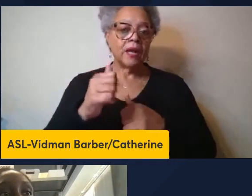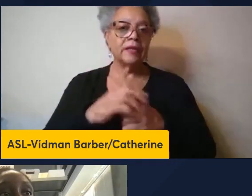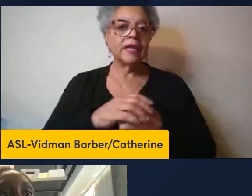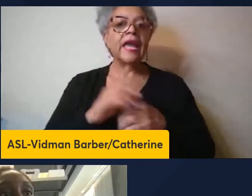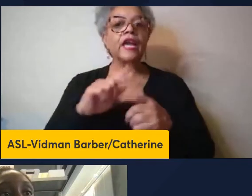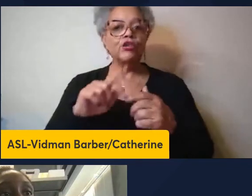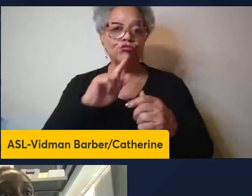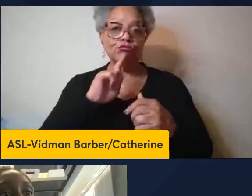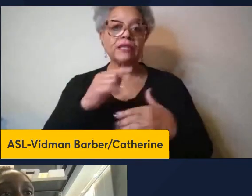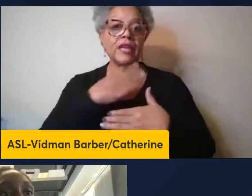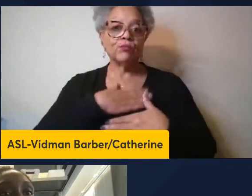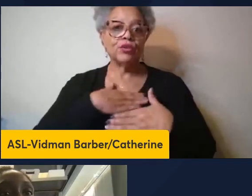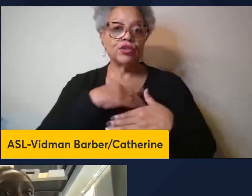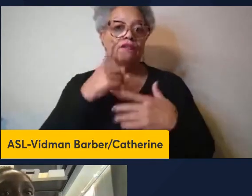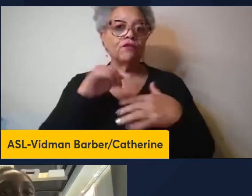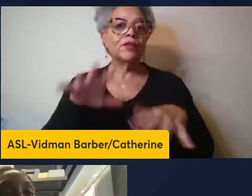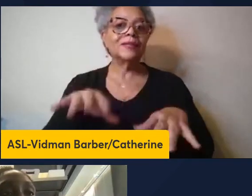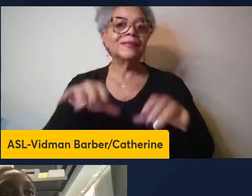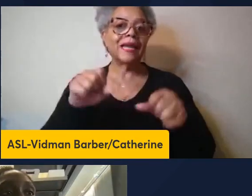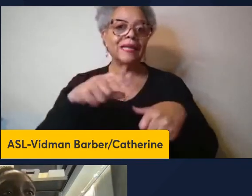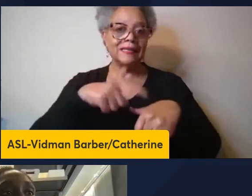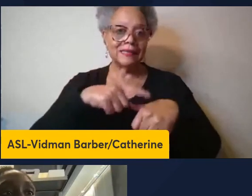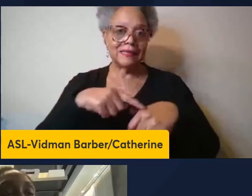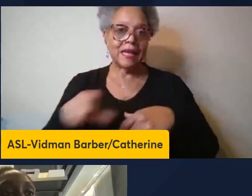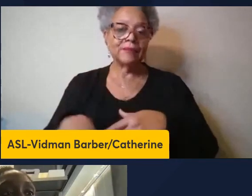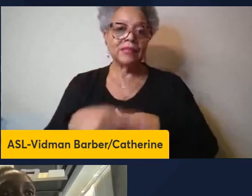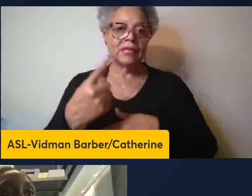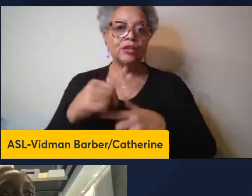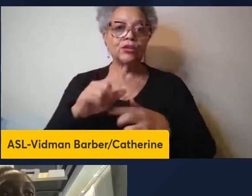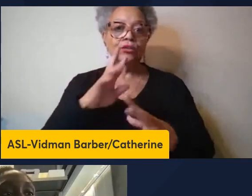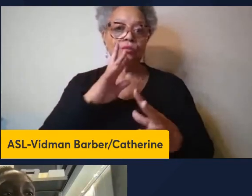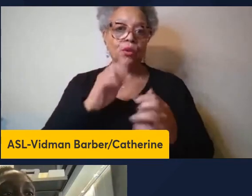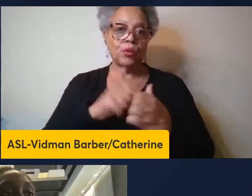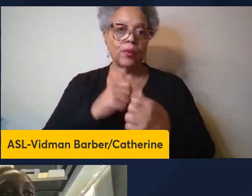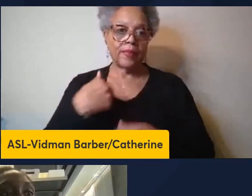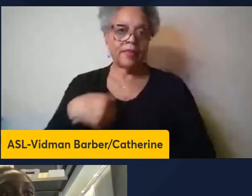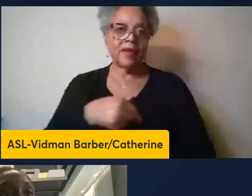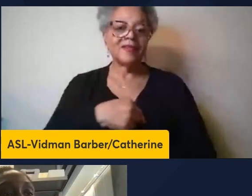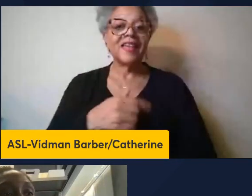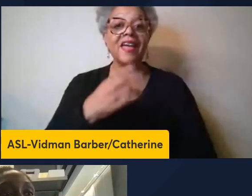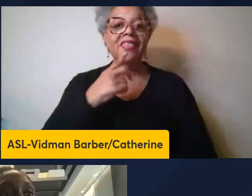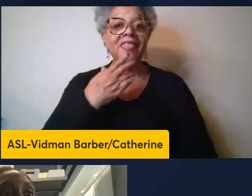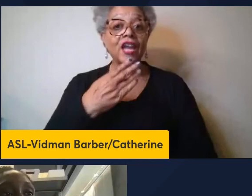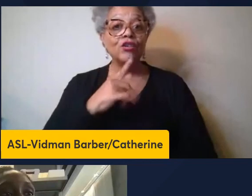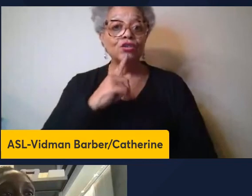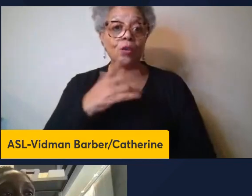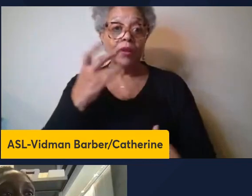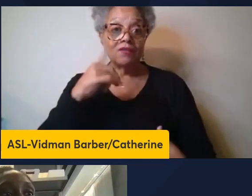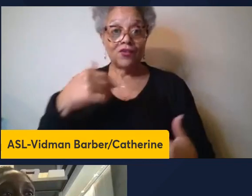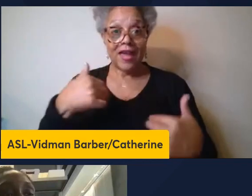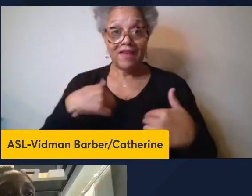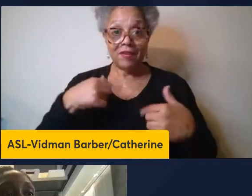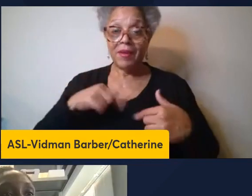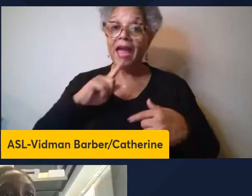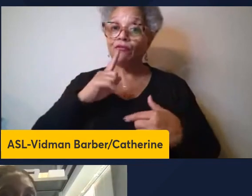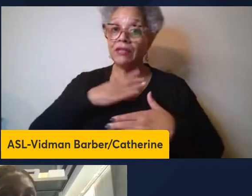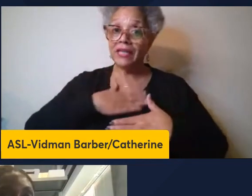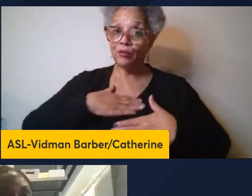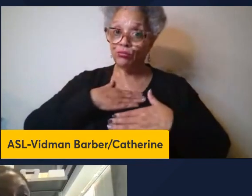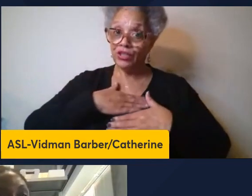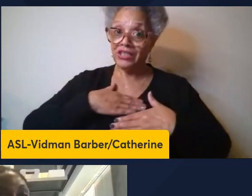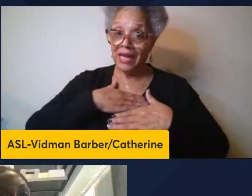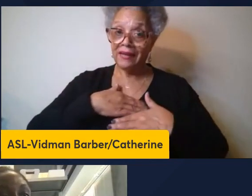really appreciate you for taking the time today to talk with us. Thank you so much for having me. I really appreciated it.